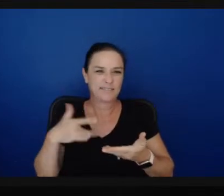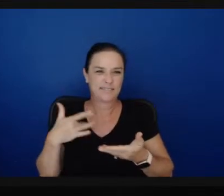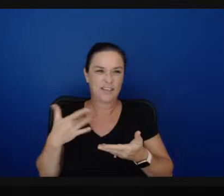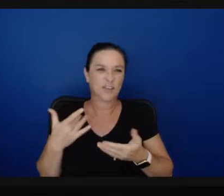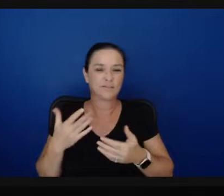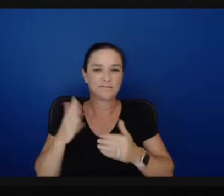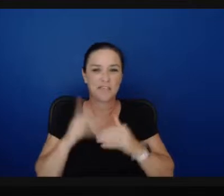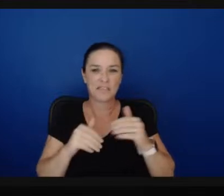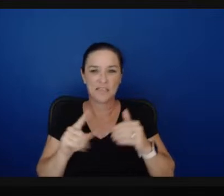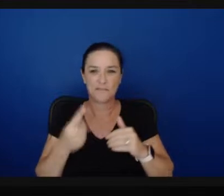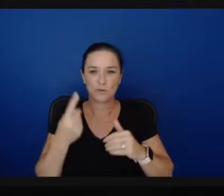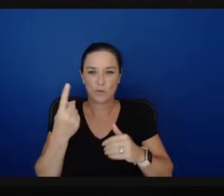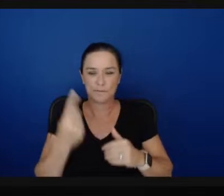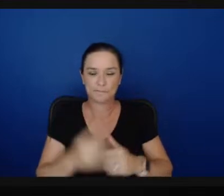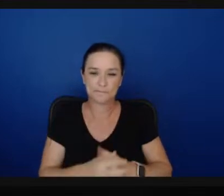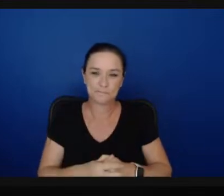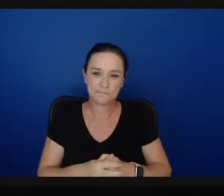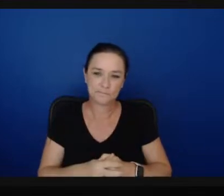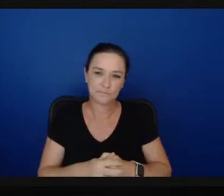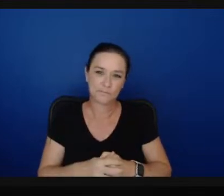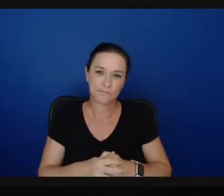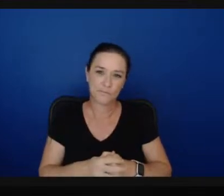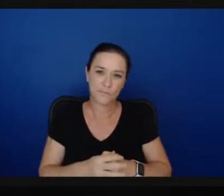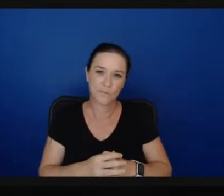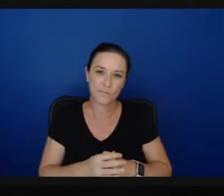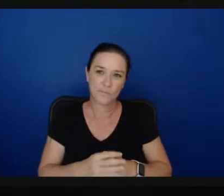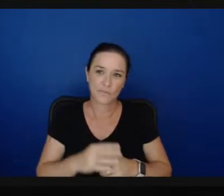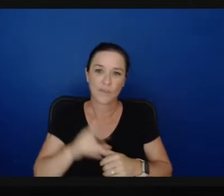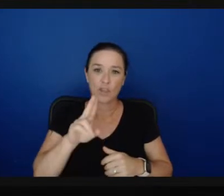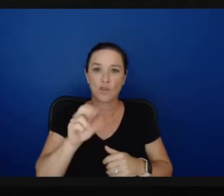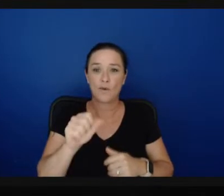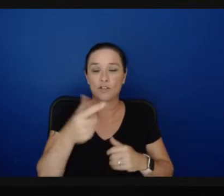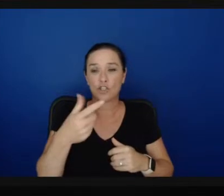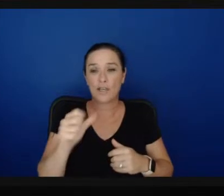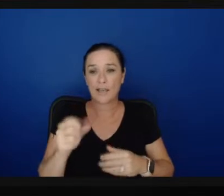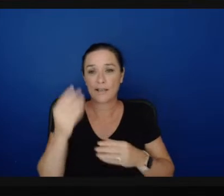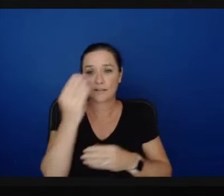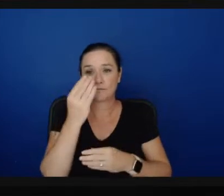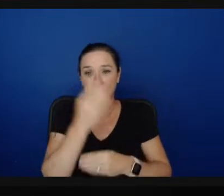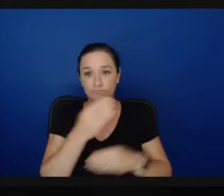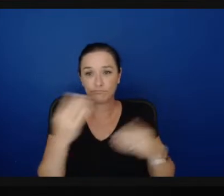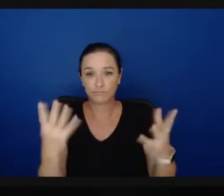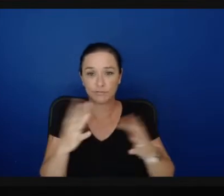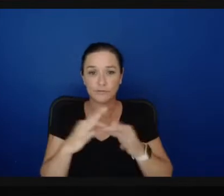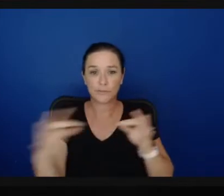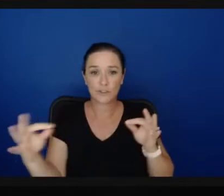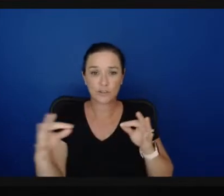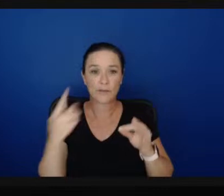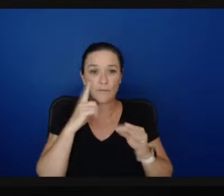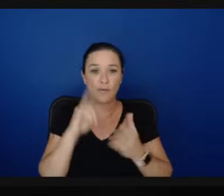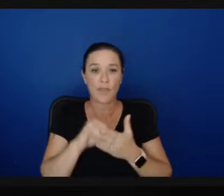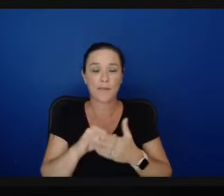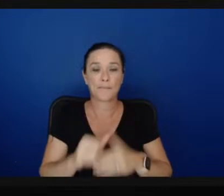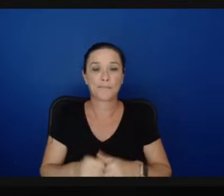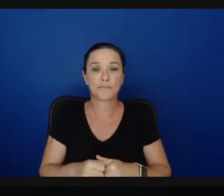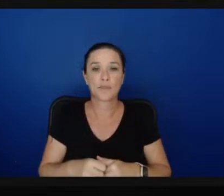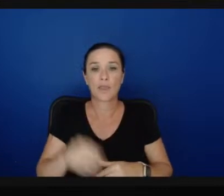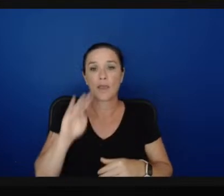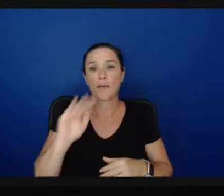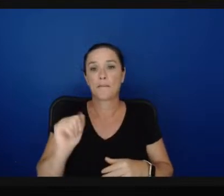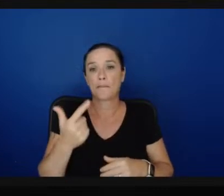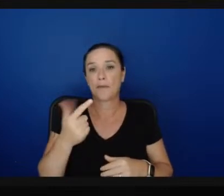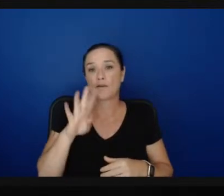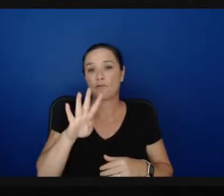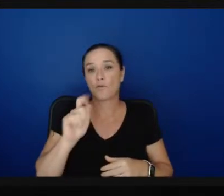too. And the USGS also issued an information statement for that one. A magnitude